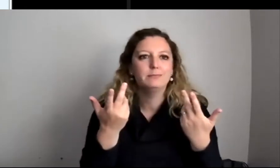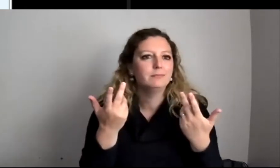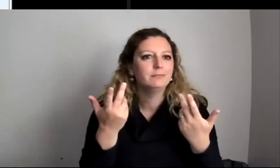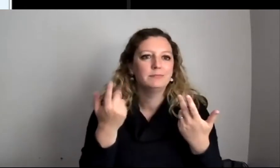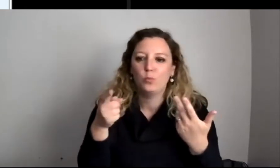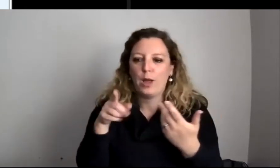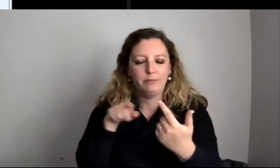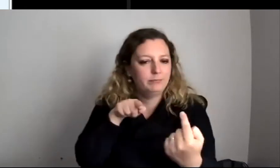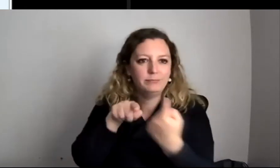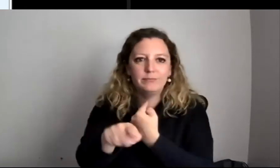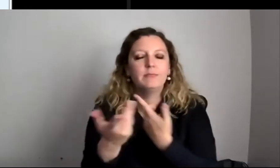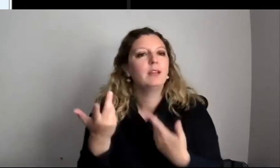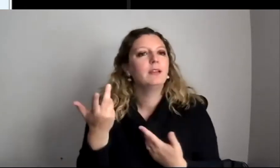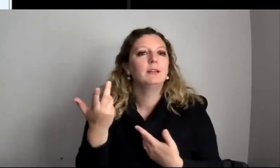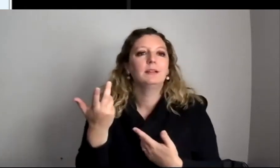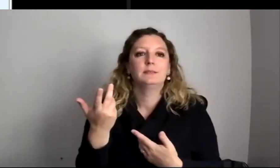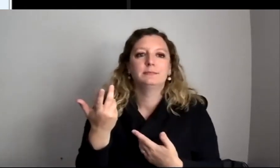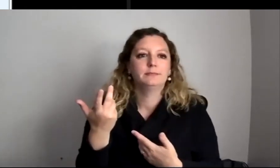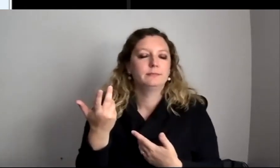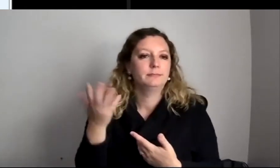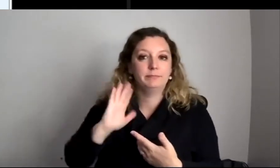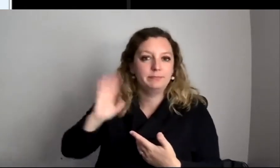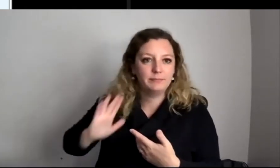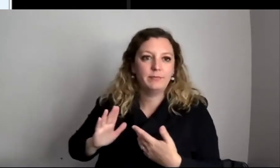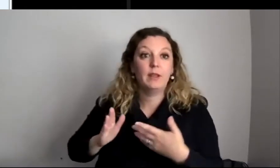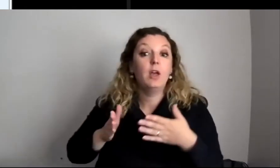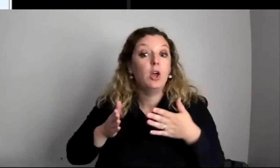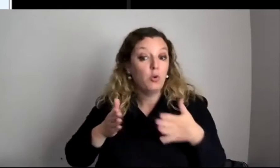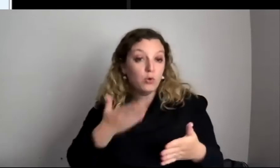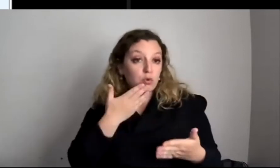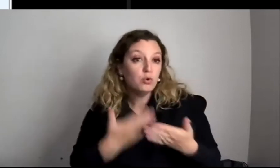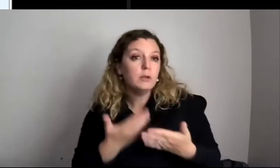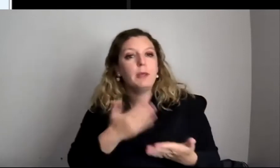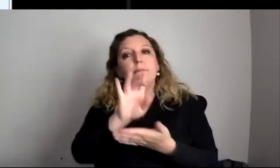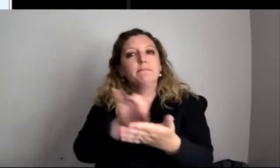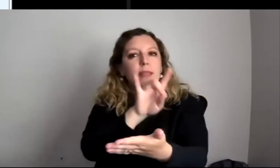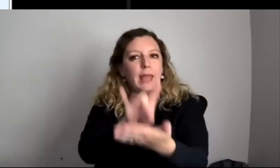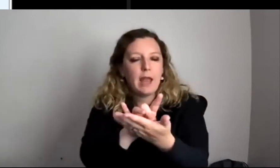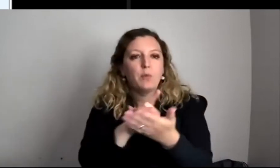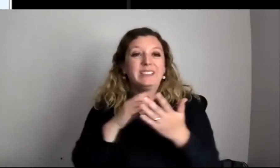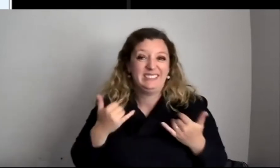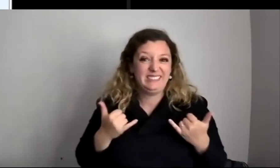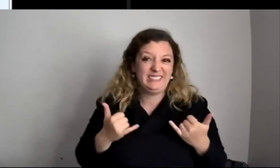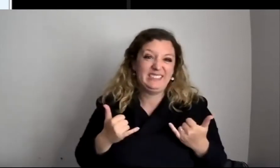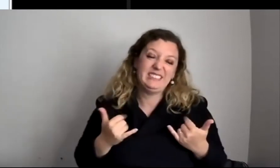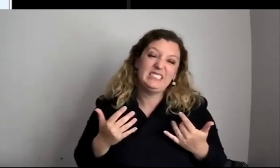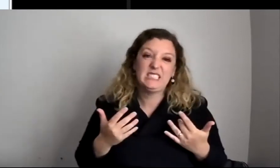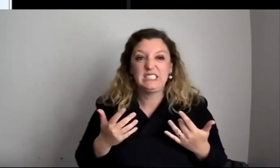way in each direction. And back when the roads were really good, it would take maybe 8 hours. These days, it takes more